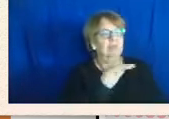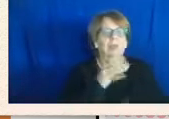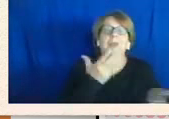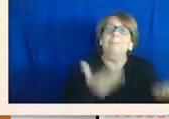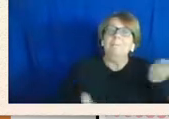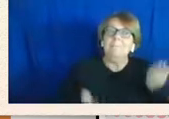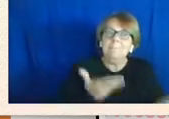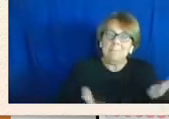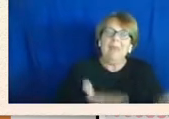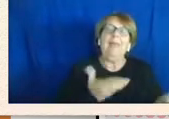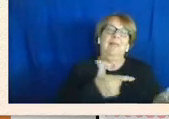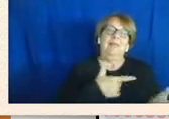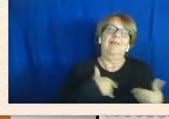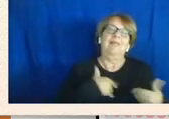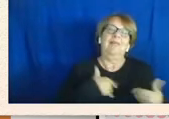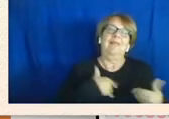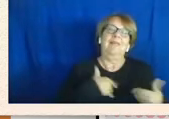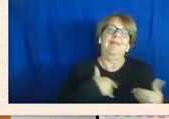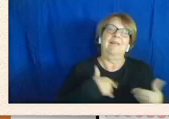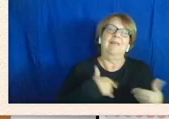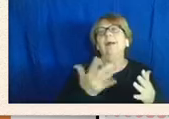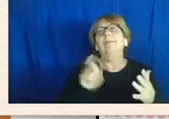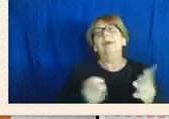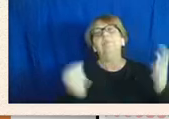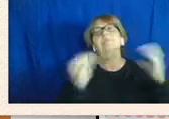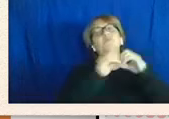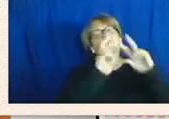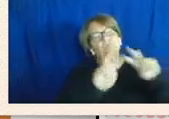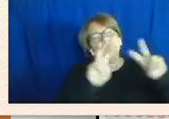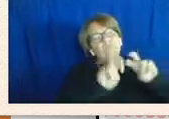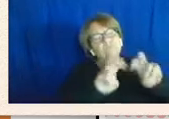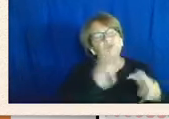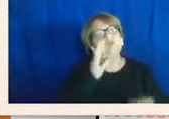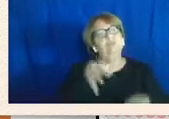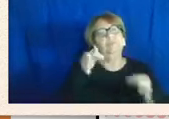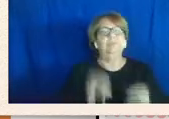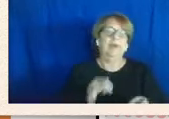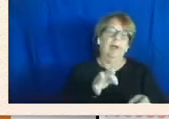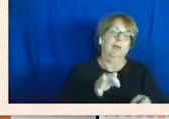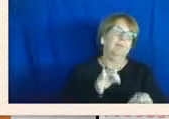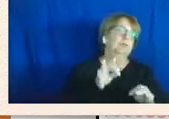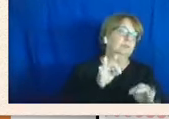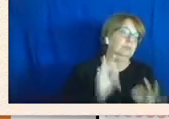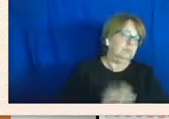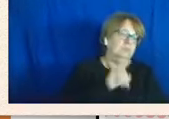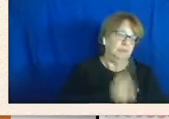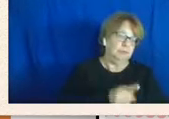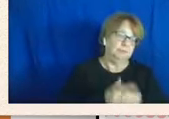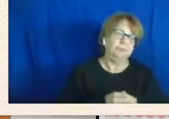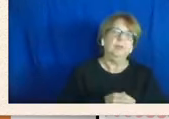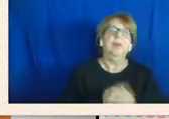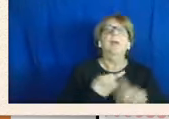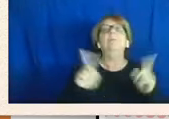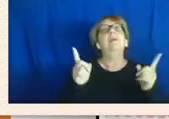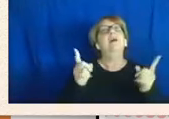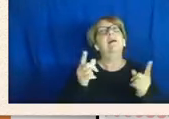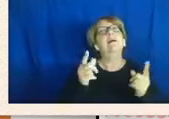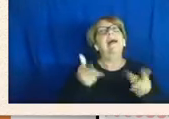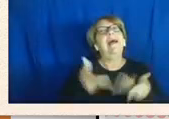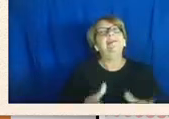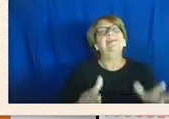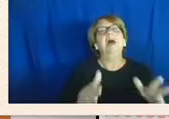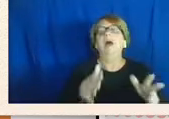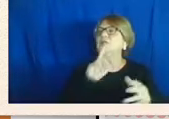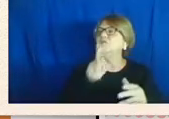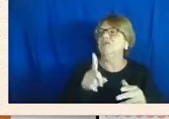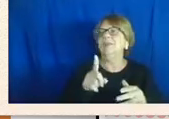require better assessment in order to make that determination for sure. But the thing we can say is that anxiety really is the common cold,